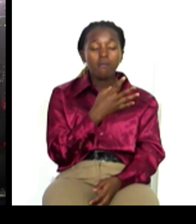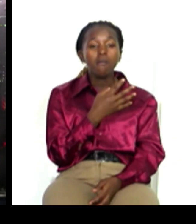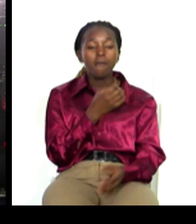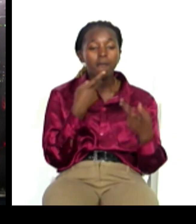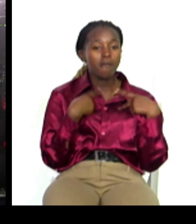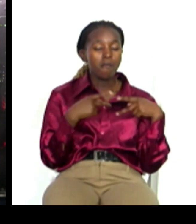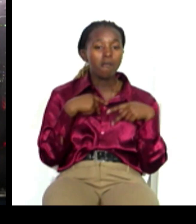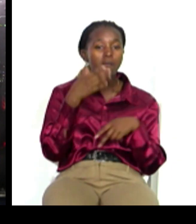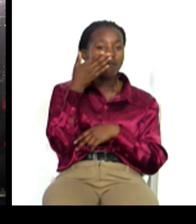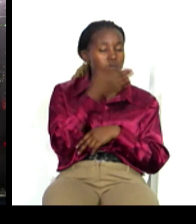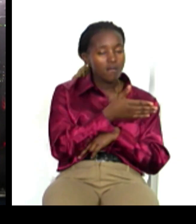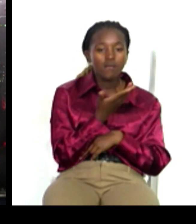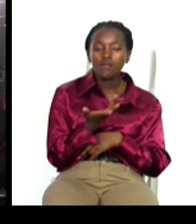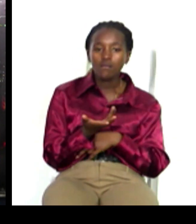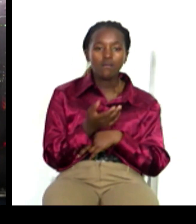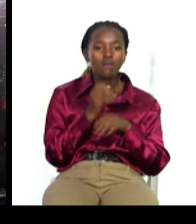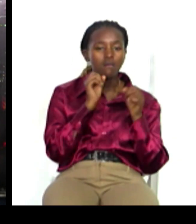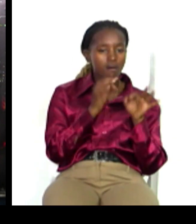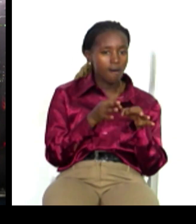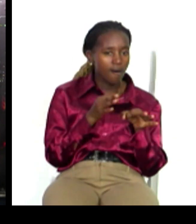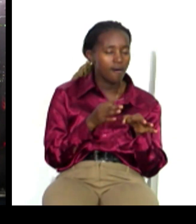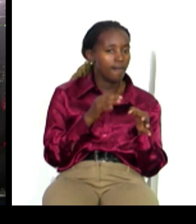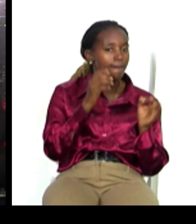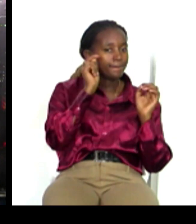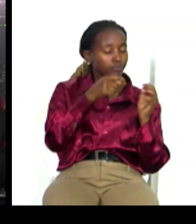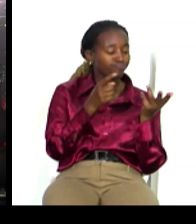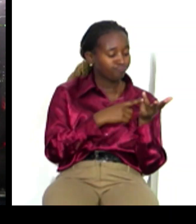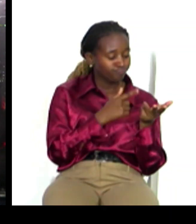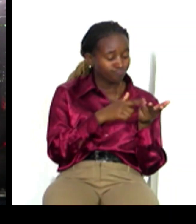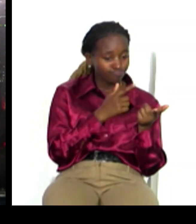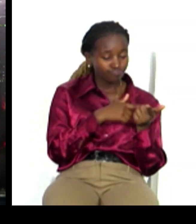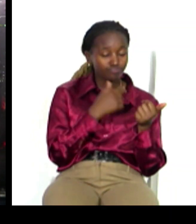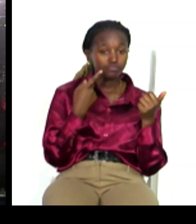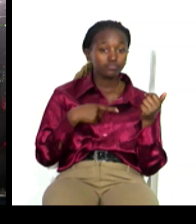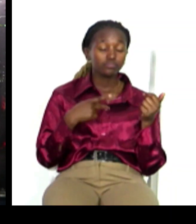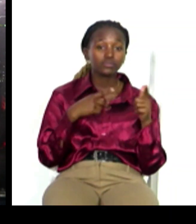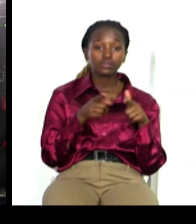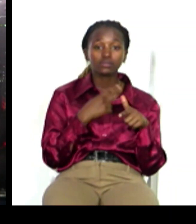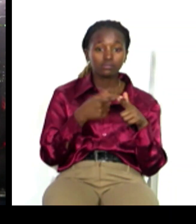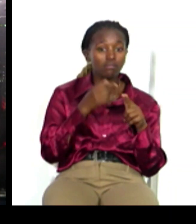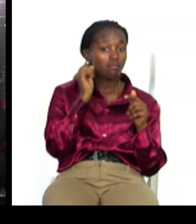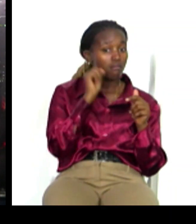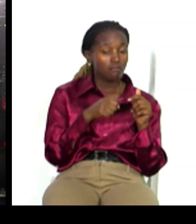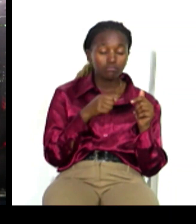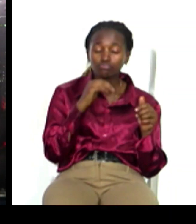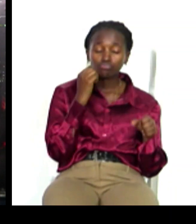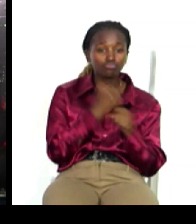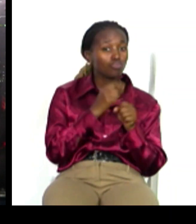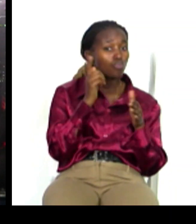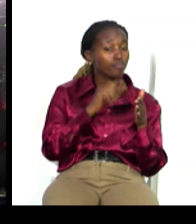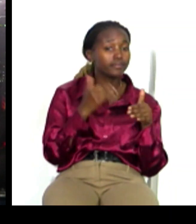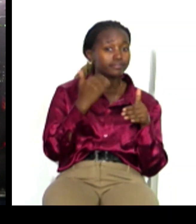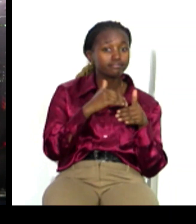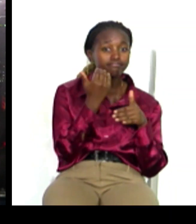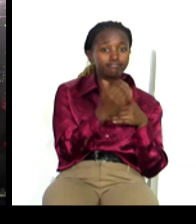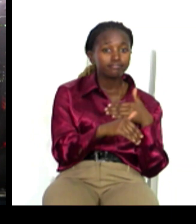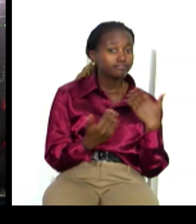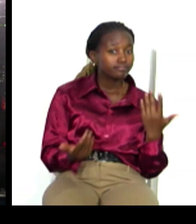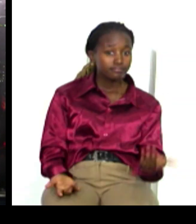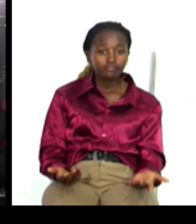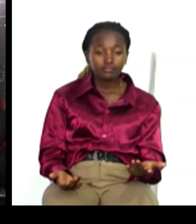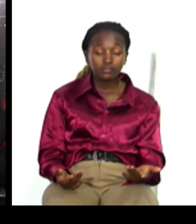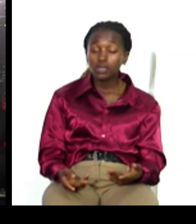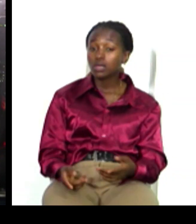numbers. So that means they are going to do a fresh census or what? Yes, it's going to happen. Okay, Jonah, let me tell you something. The